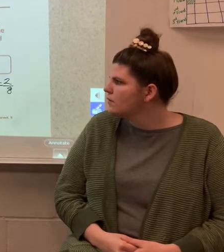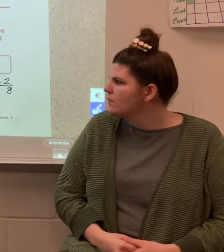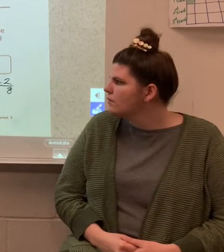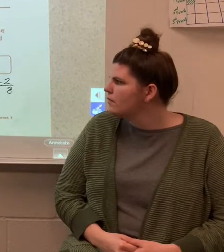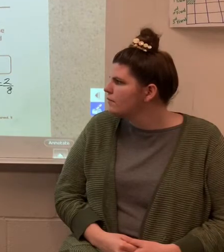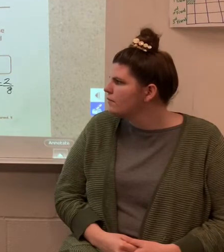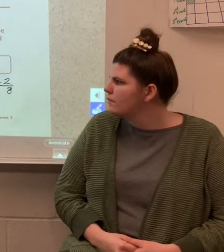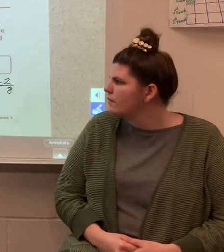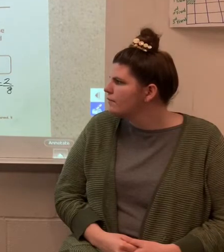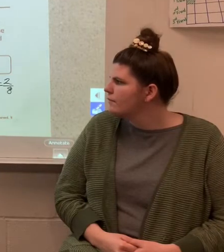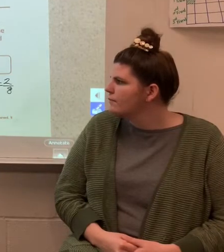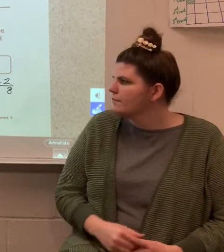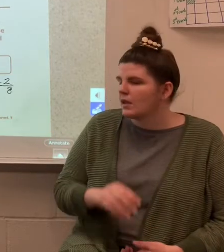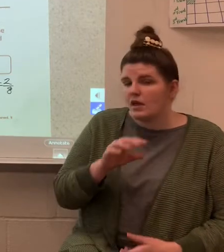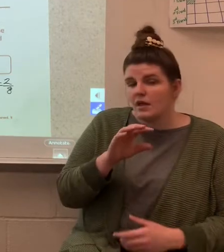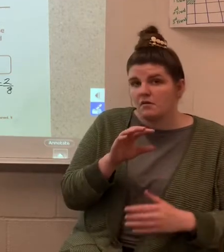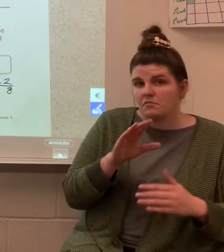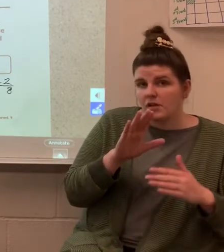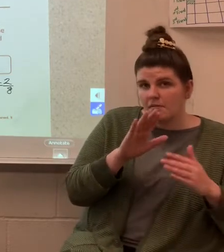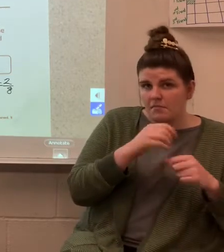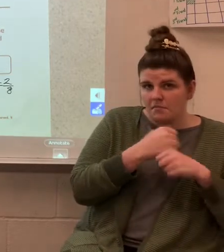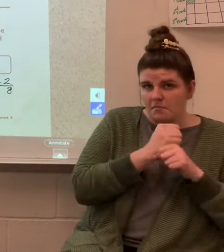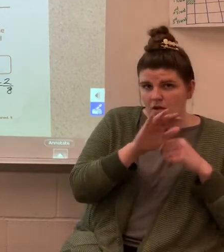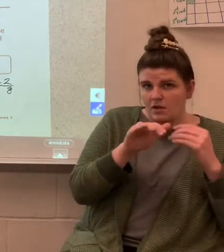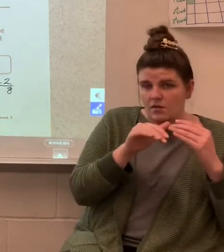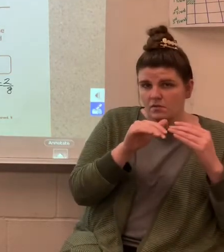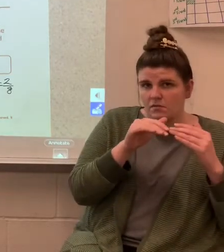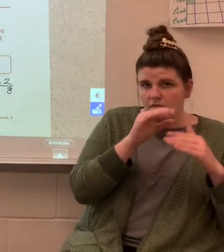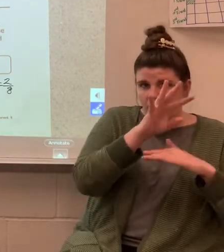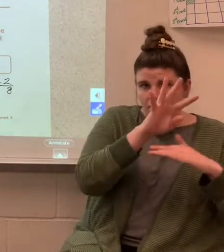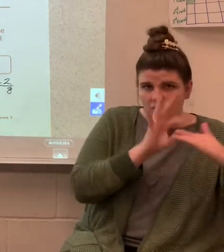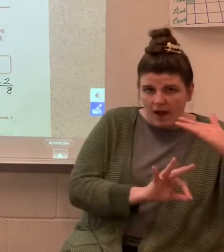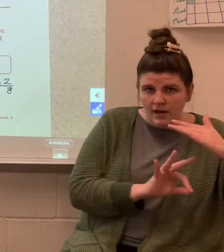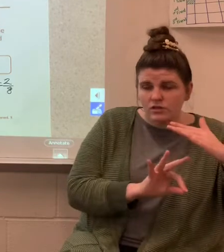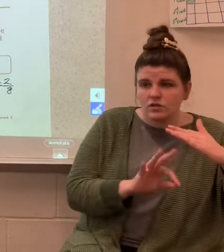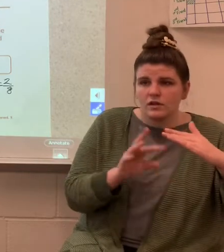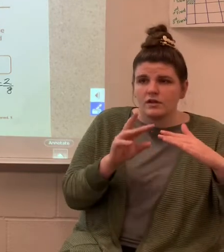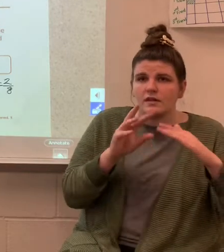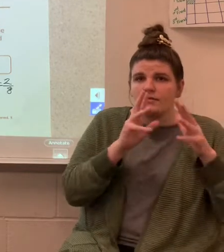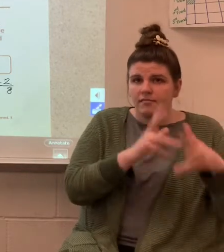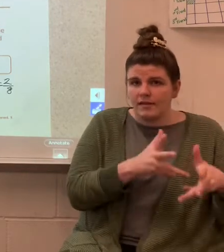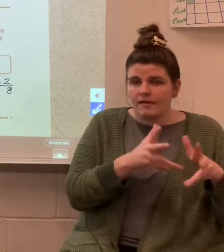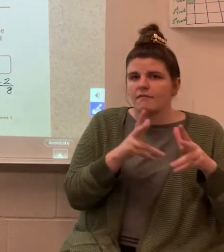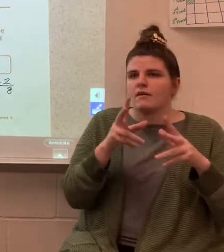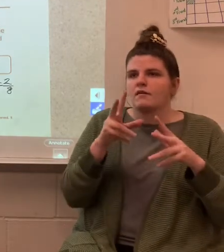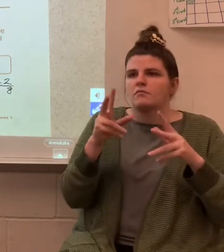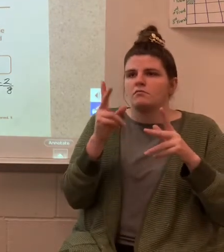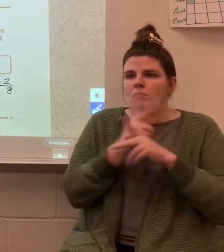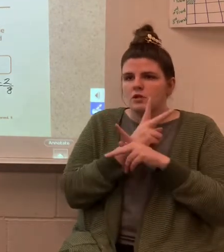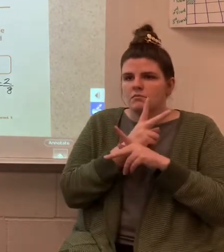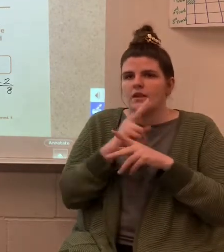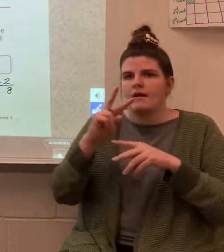I make it into a whole number. I keep. I multiply. I flip.